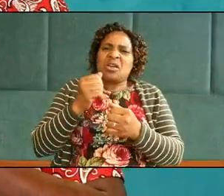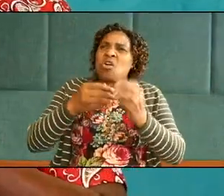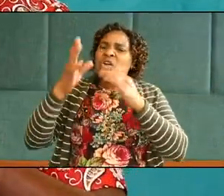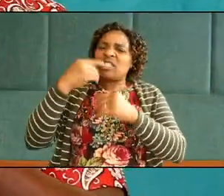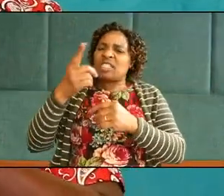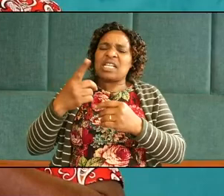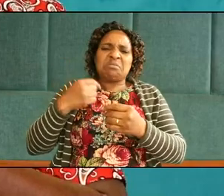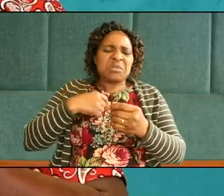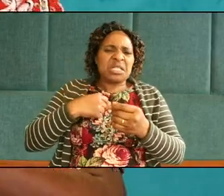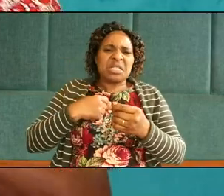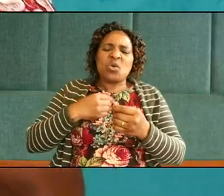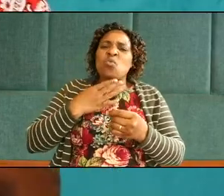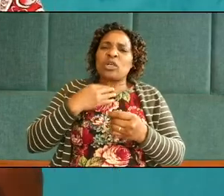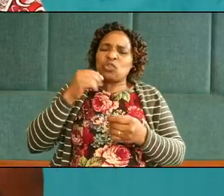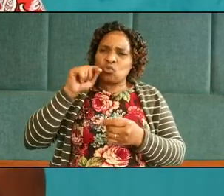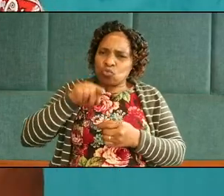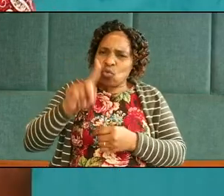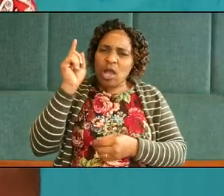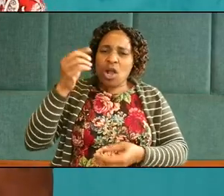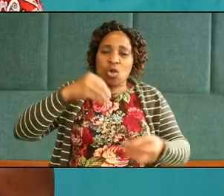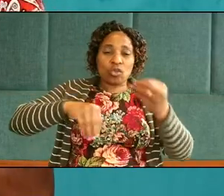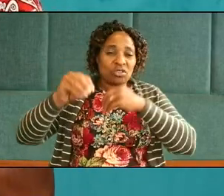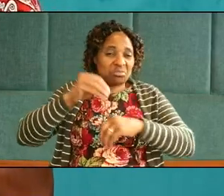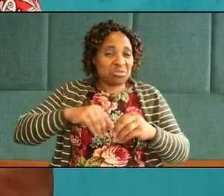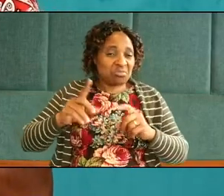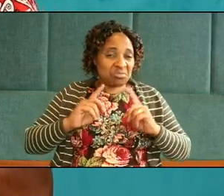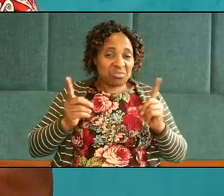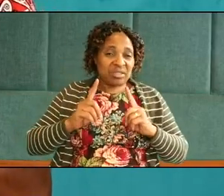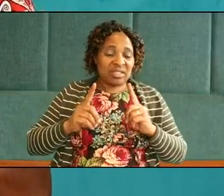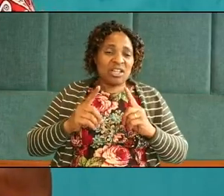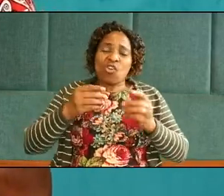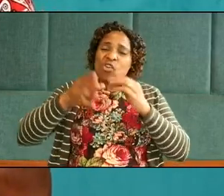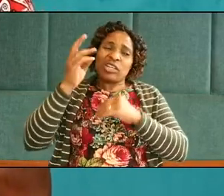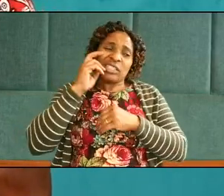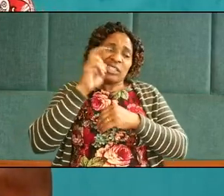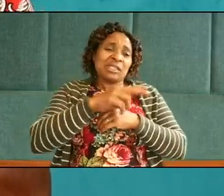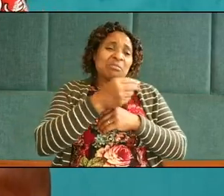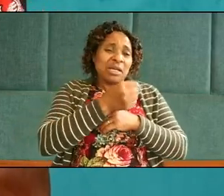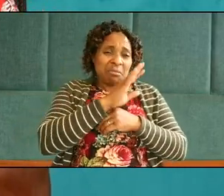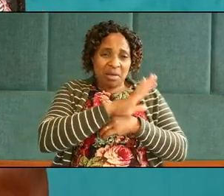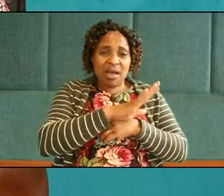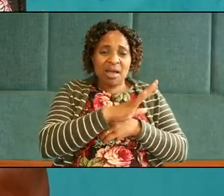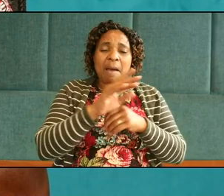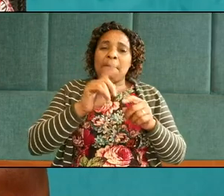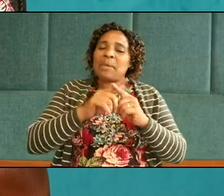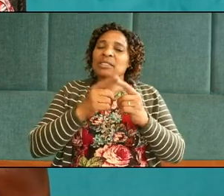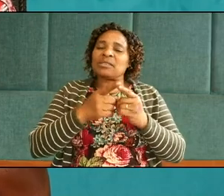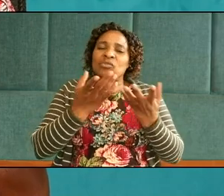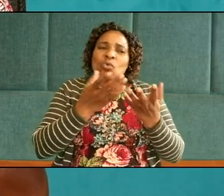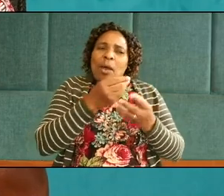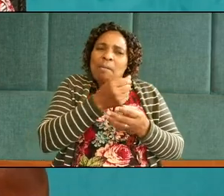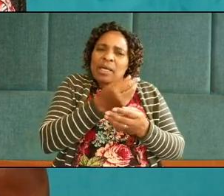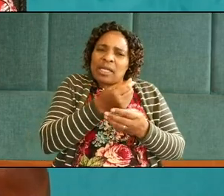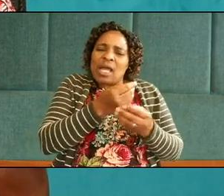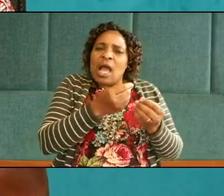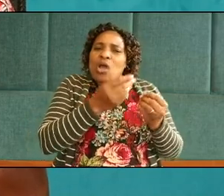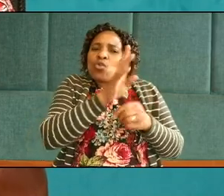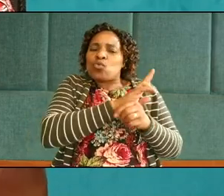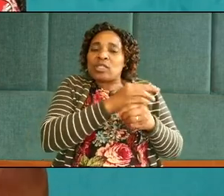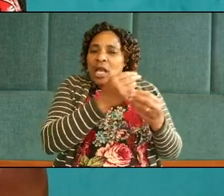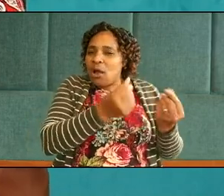I don't need your contribution. And so He's saying, I'm not really looking at your money, you know, I'm not looking at your subscription fee. What I'm